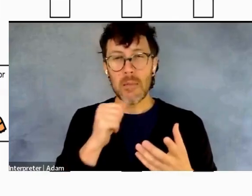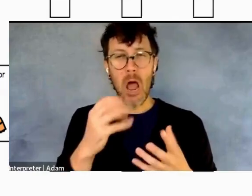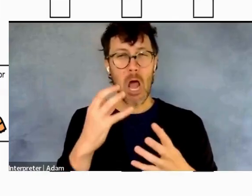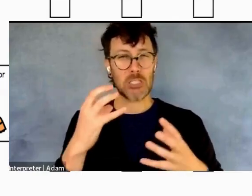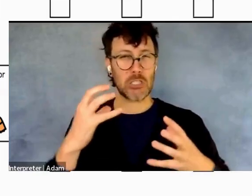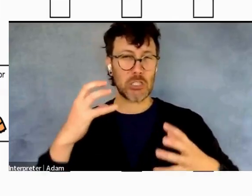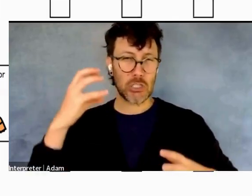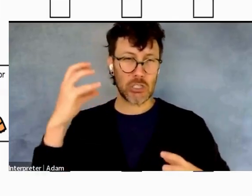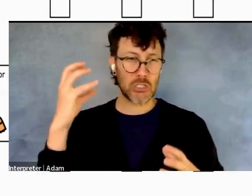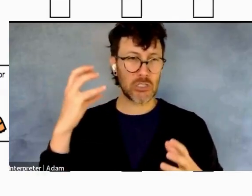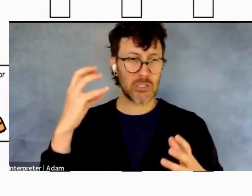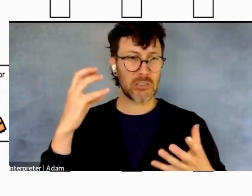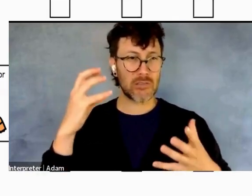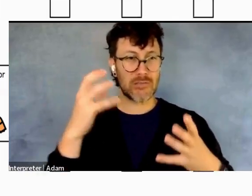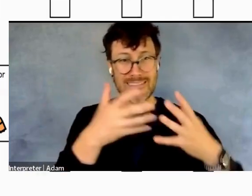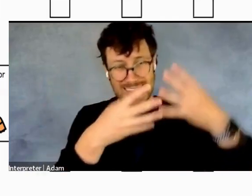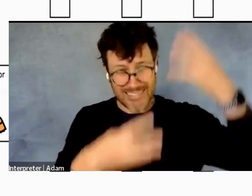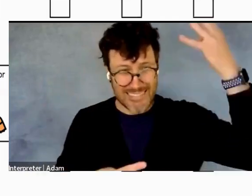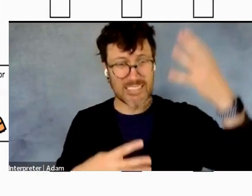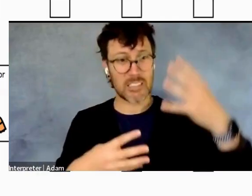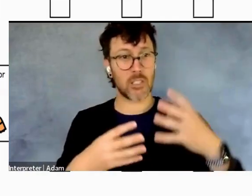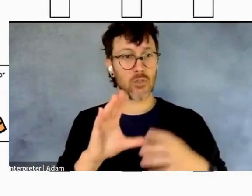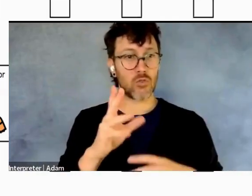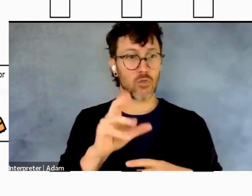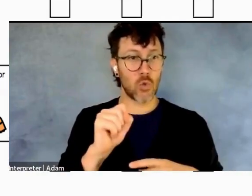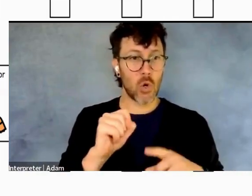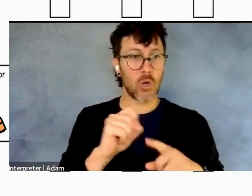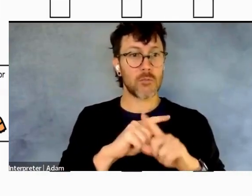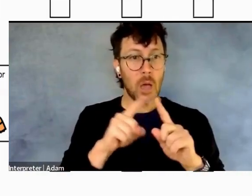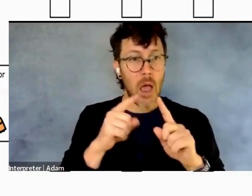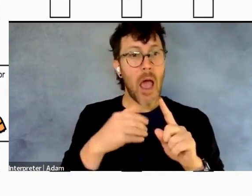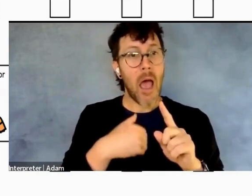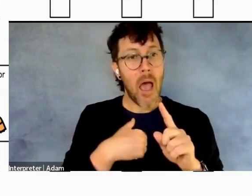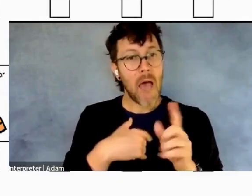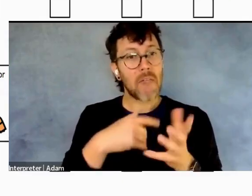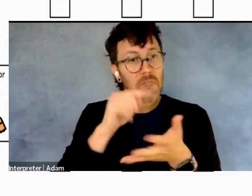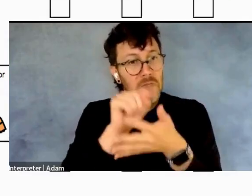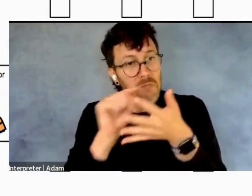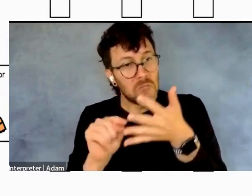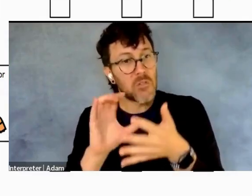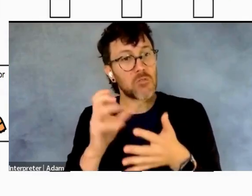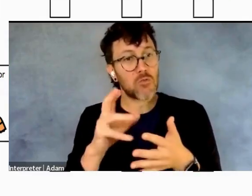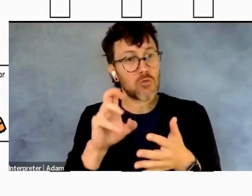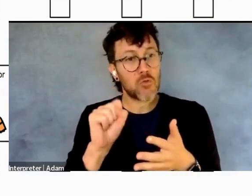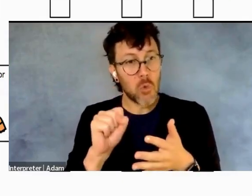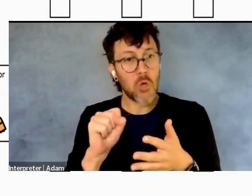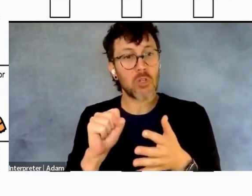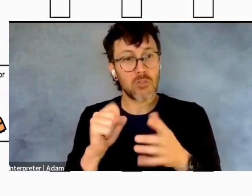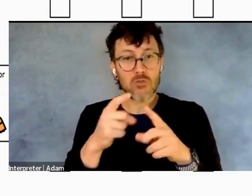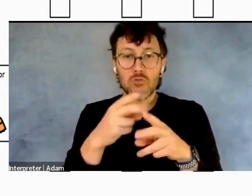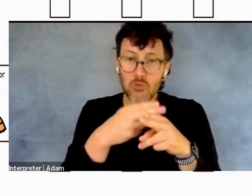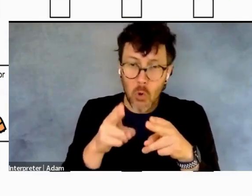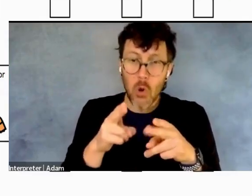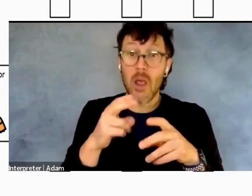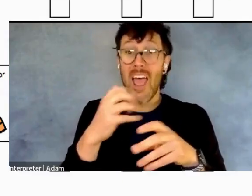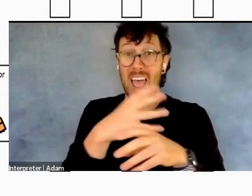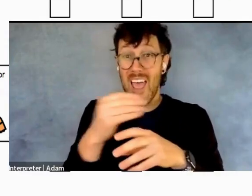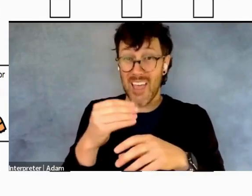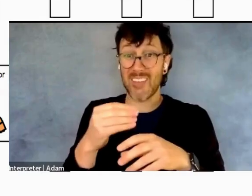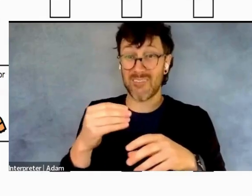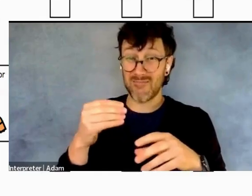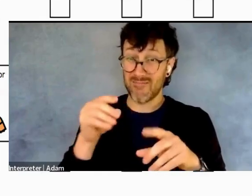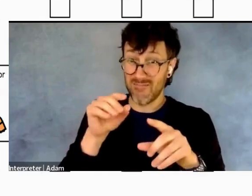and lots of turn taking, and make sure that they know that everybody in the family participates when they're doing some of the chores.